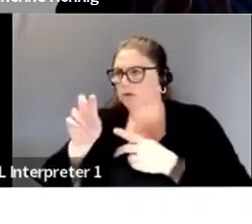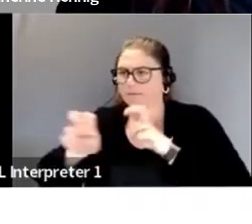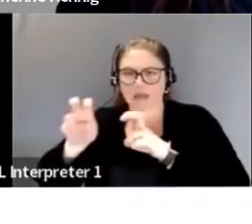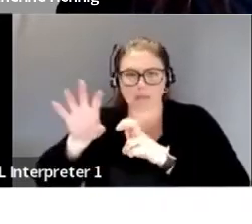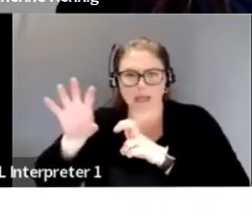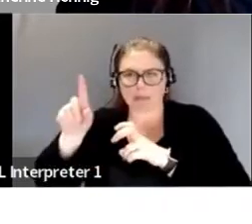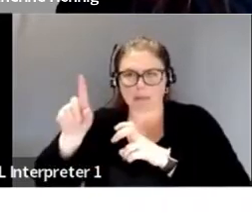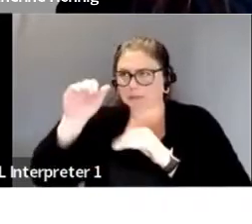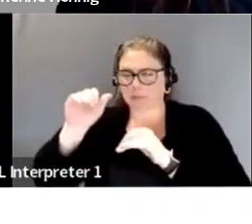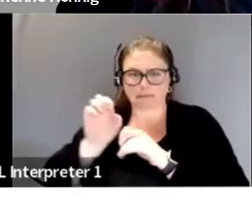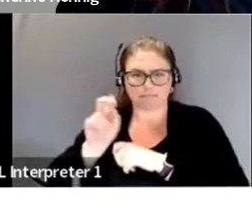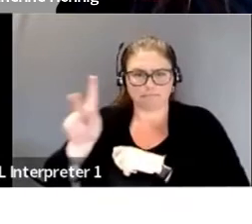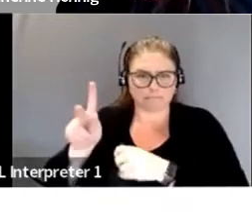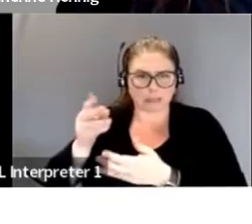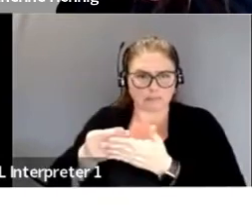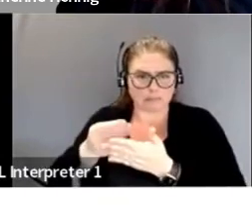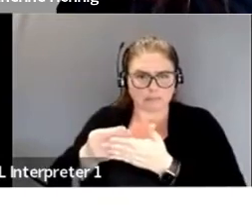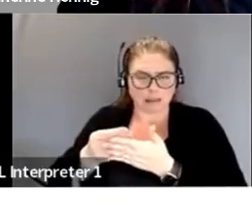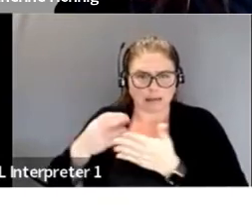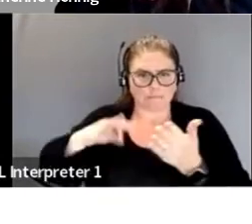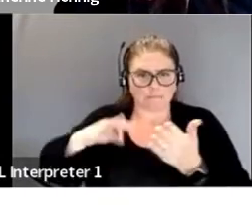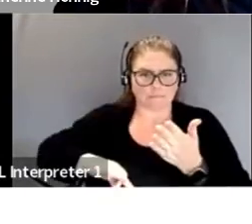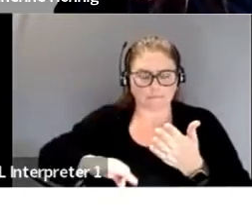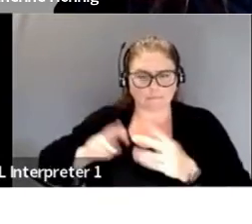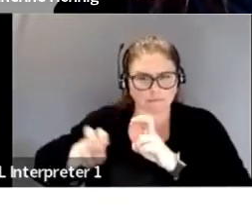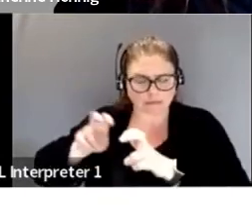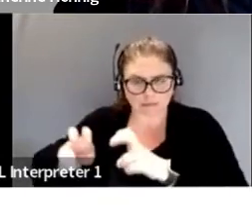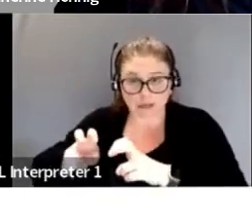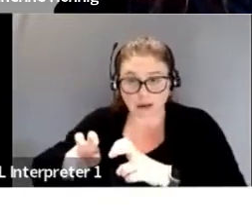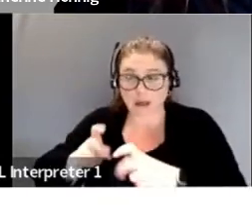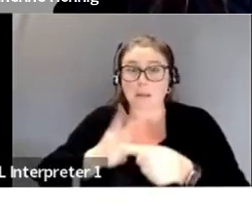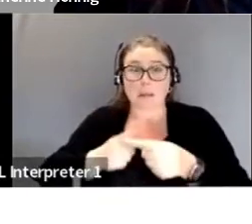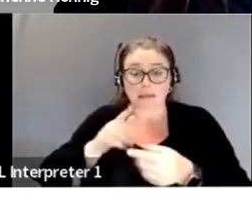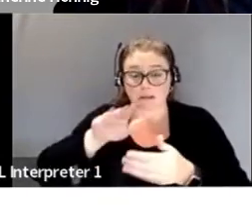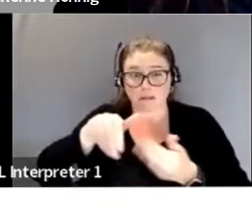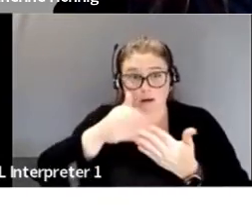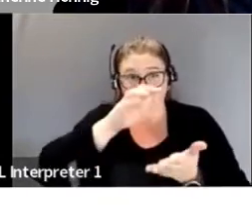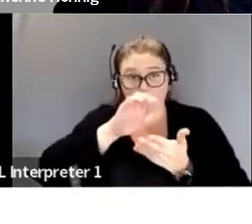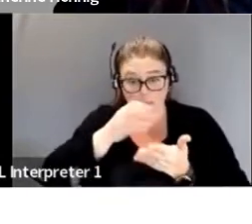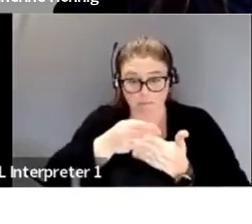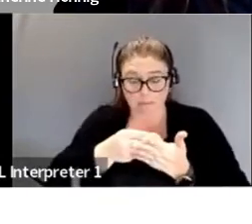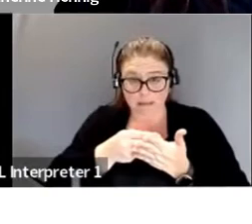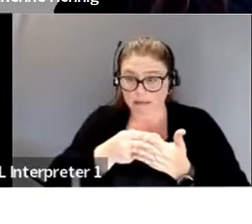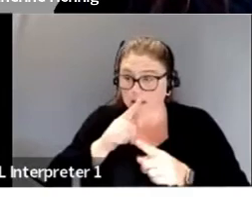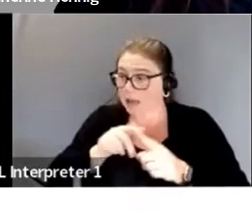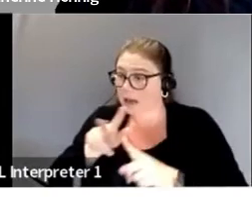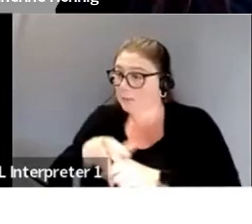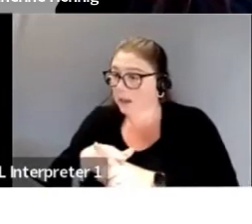capital, and also you're not obligated to spend all or any of the grant funding that you secure if you can't find an applicable